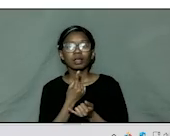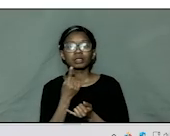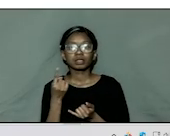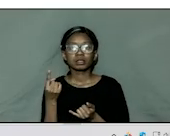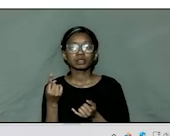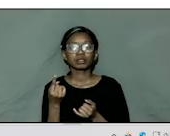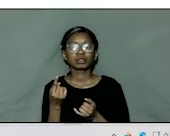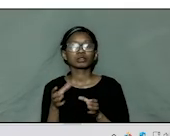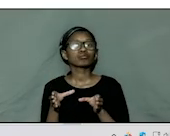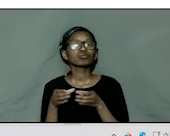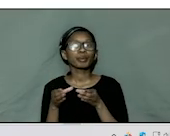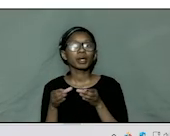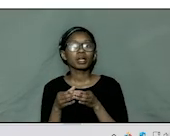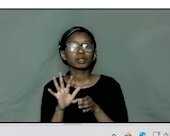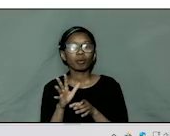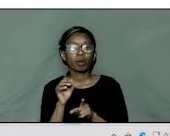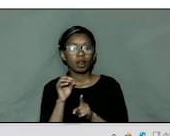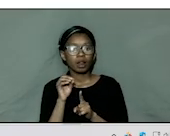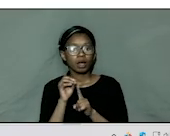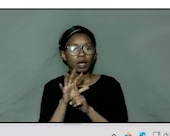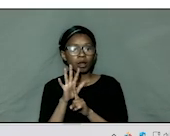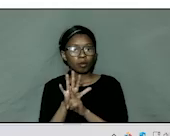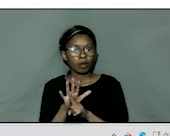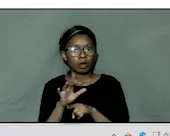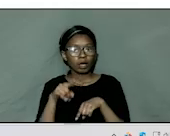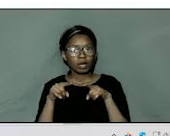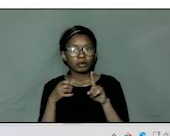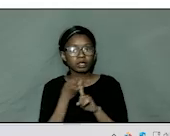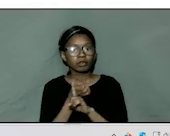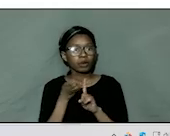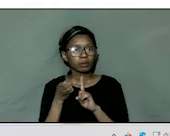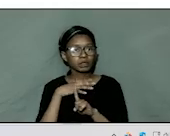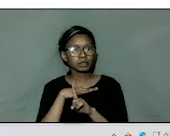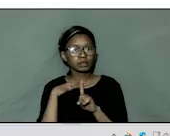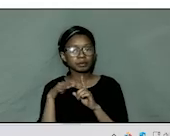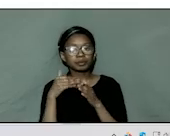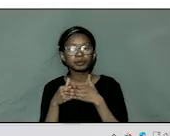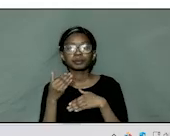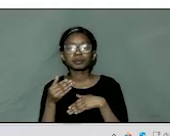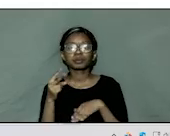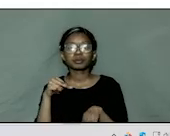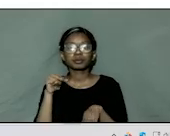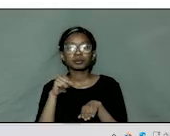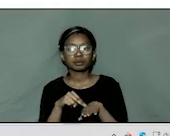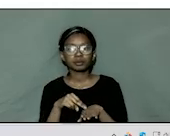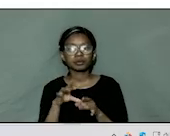be exposed to different environmental condition. Then natural selection occurs how?